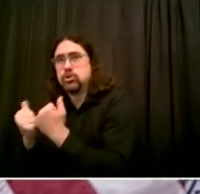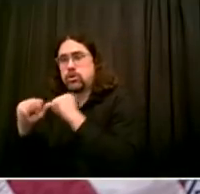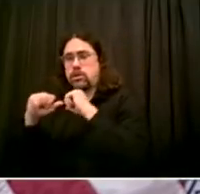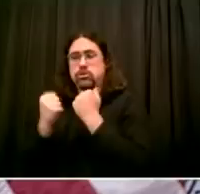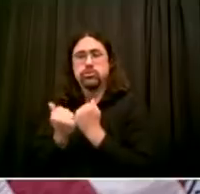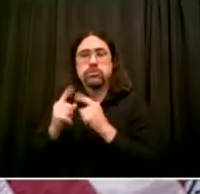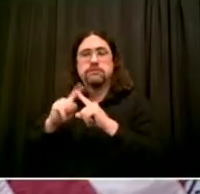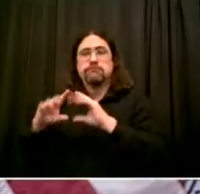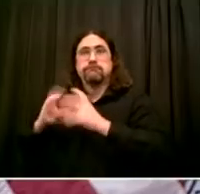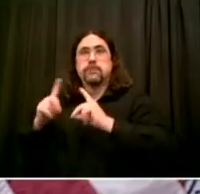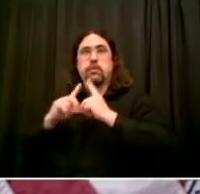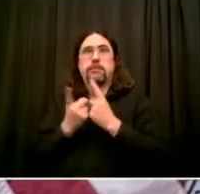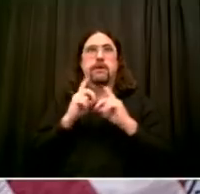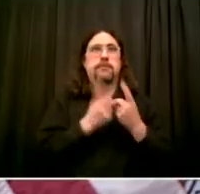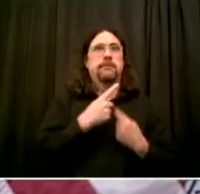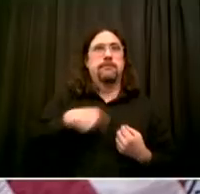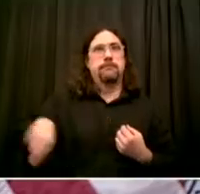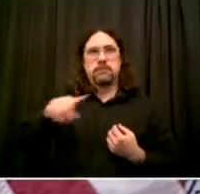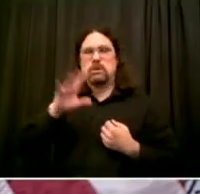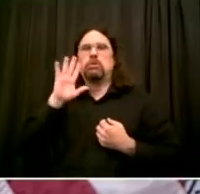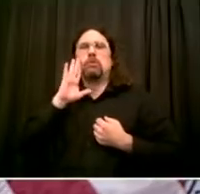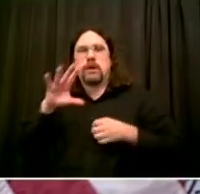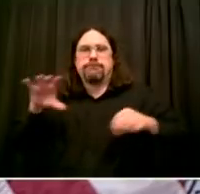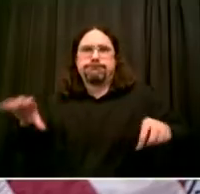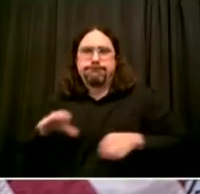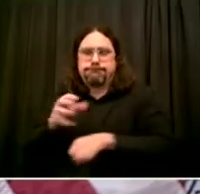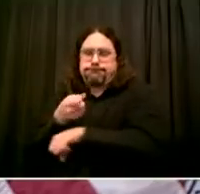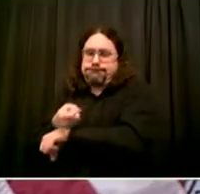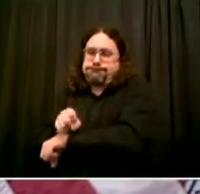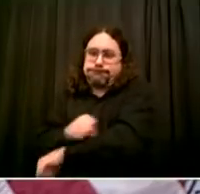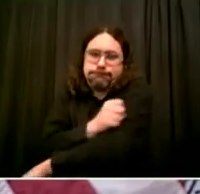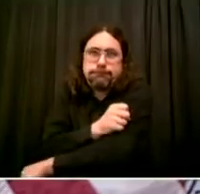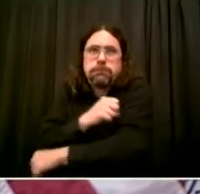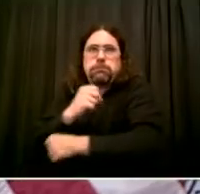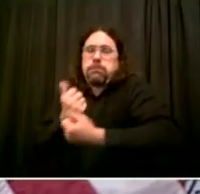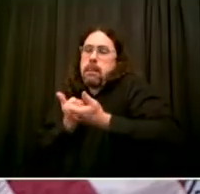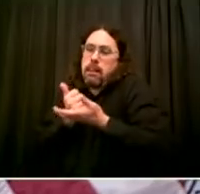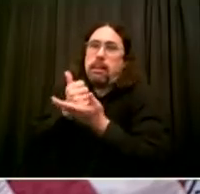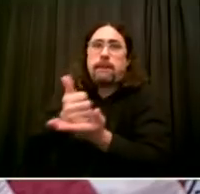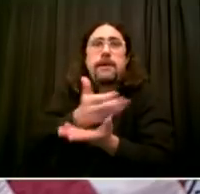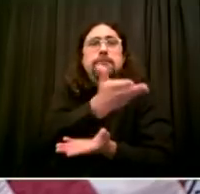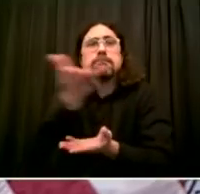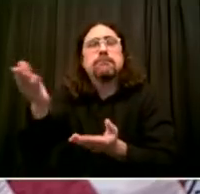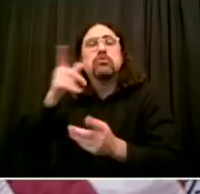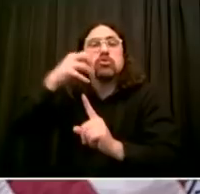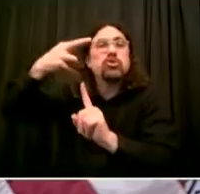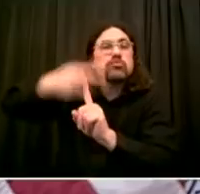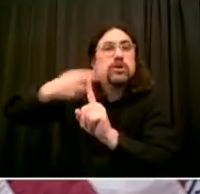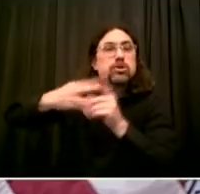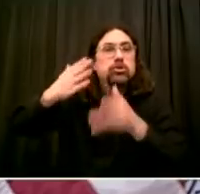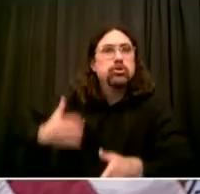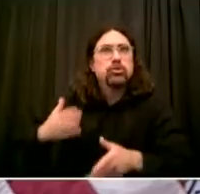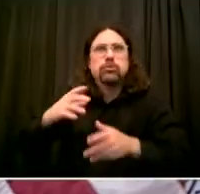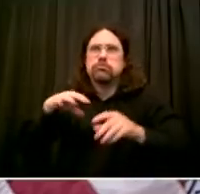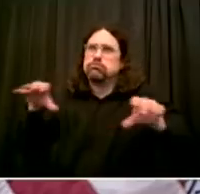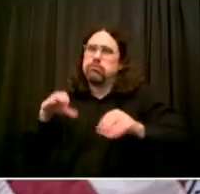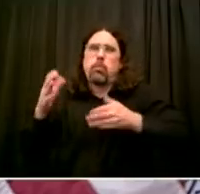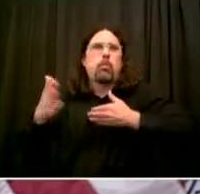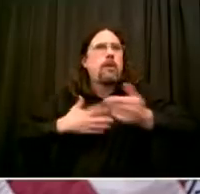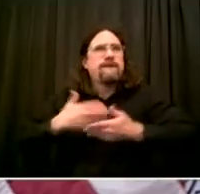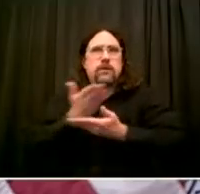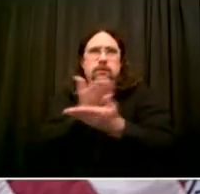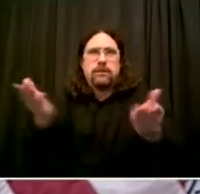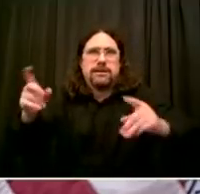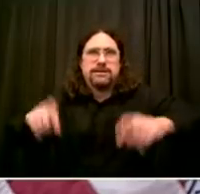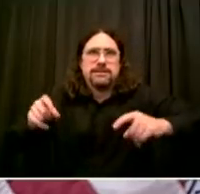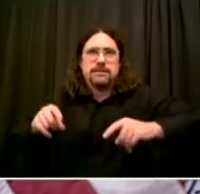emphasize, Jillian, anybody who is faced with eviction can call 311 and get legal help right away, because we do not want to see evictions in the middle